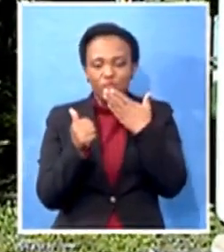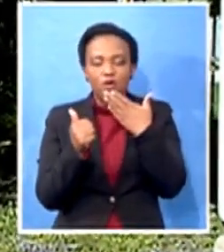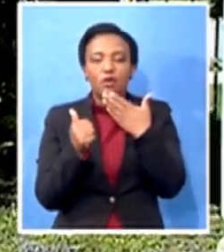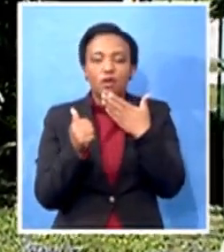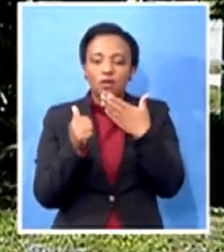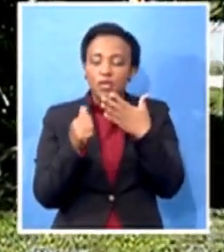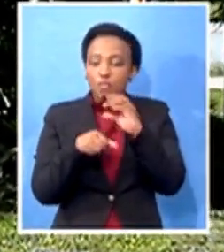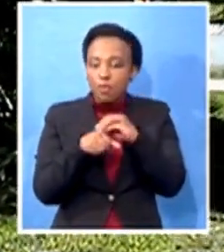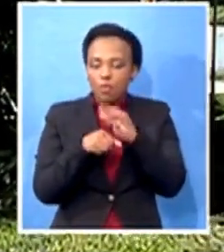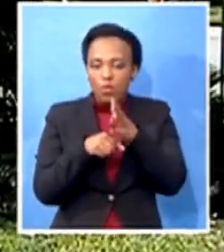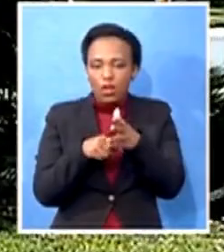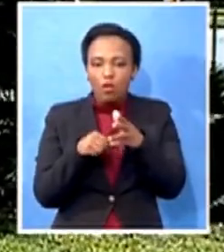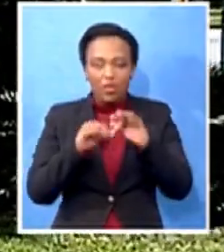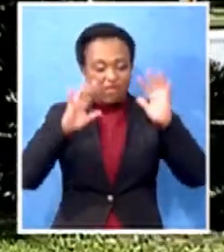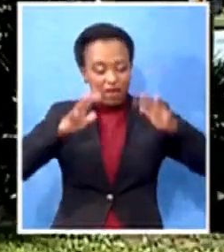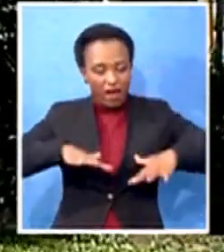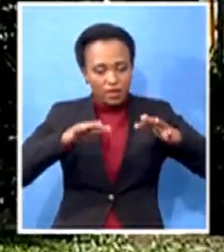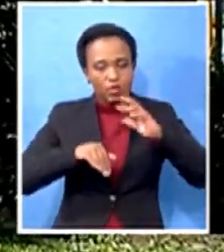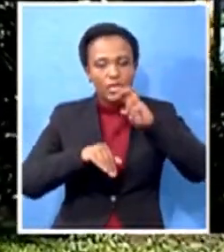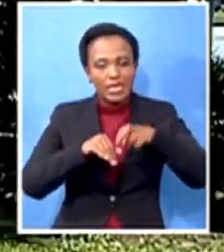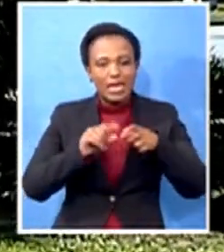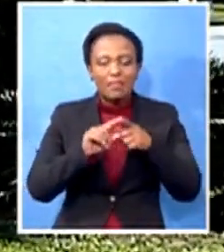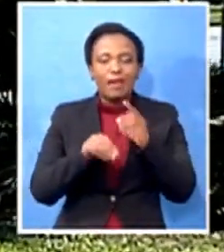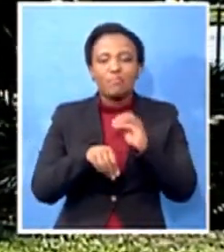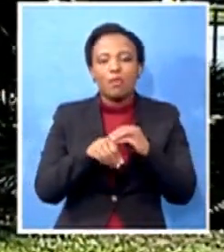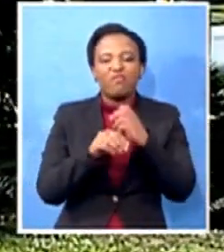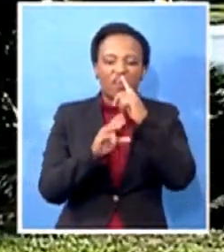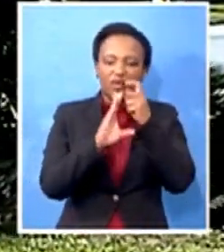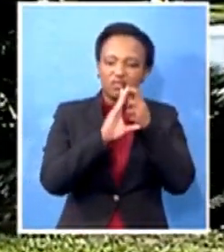the water leaks have been solved and we're seeing much relief in terms of that. But saying